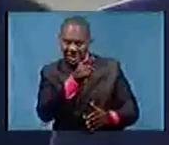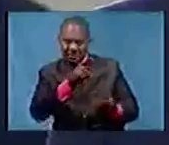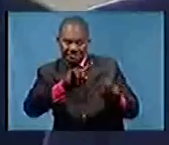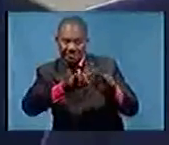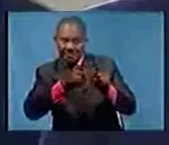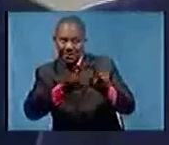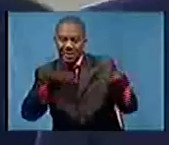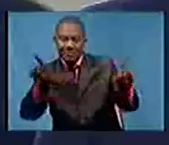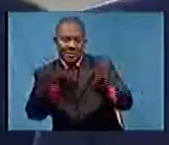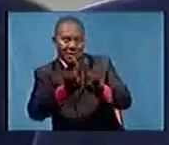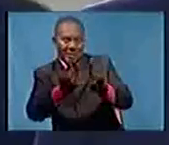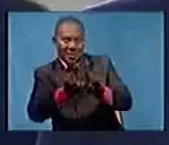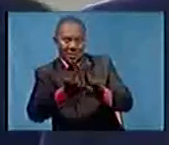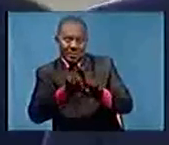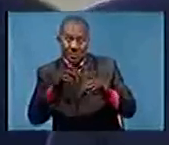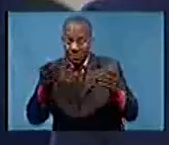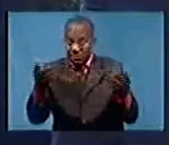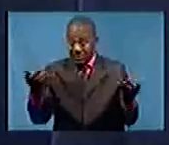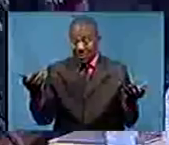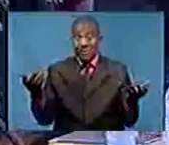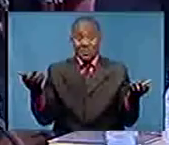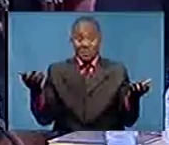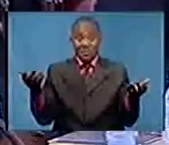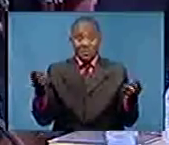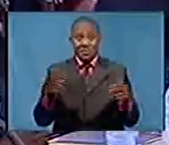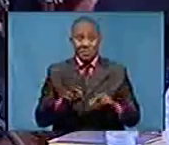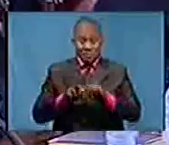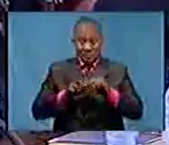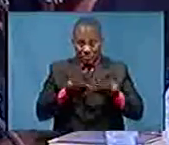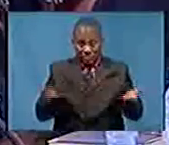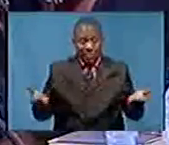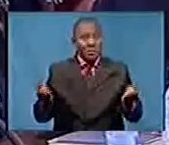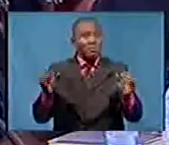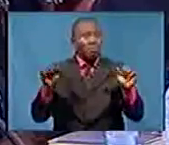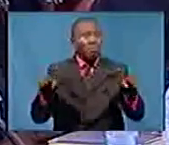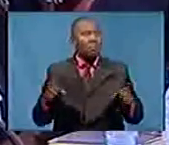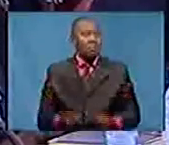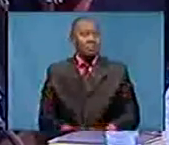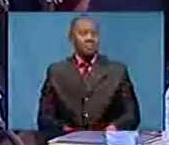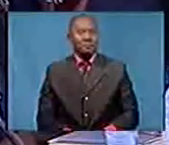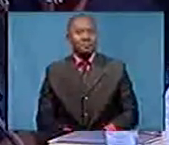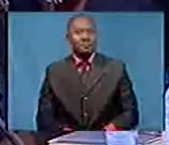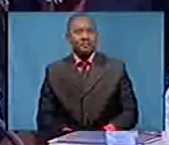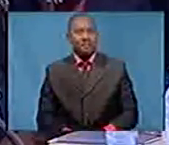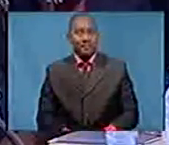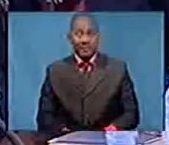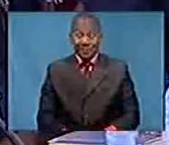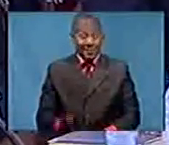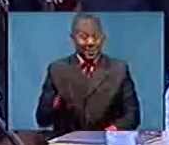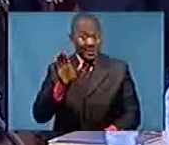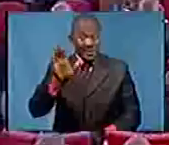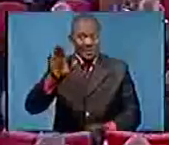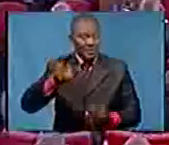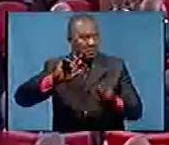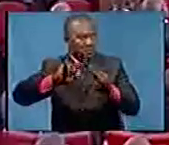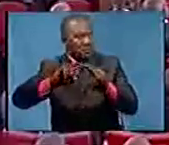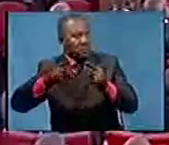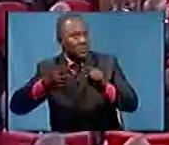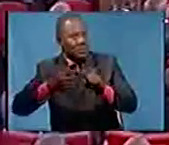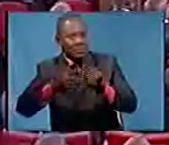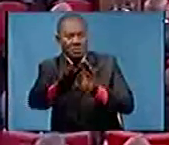mates on this bench. Yes. And he wants those mates of his, as captured